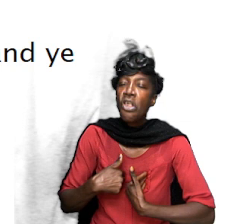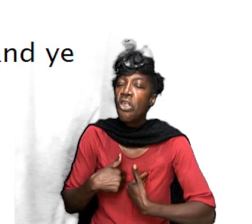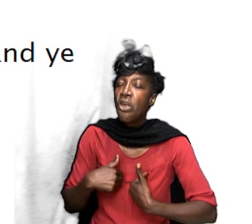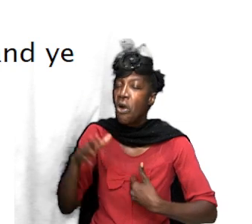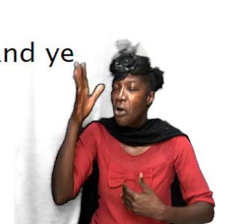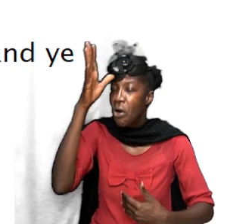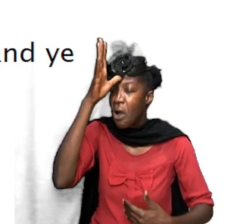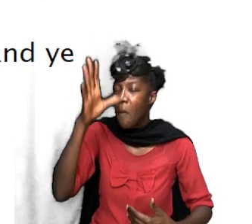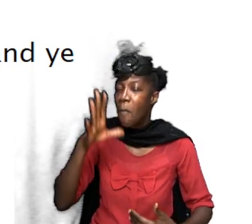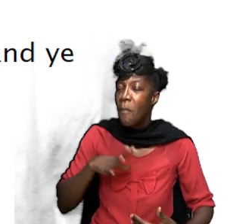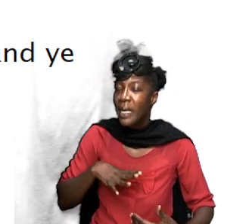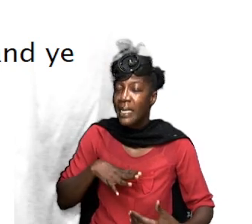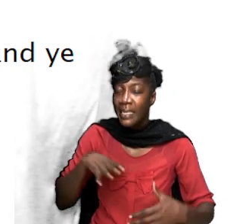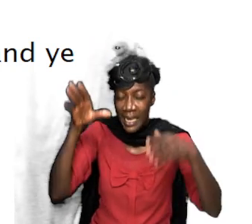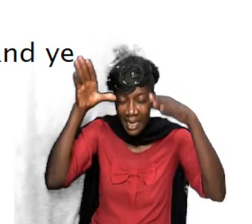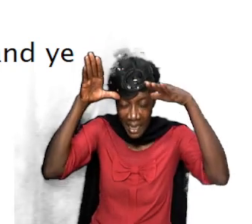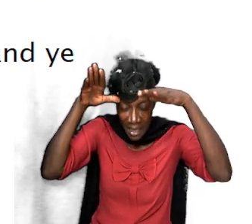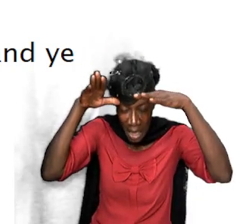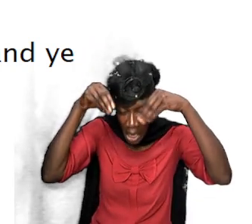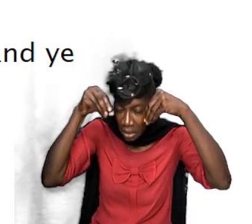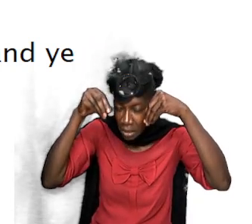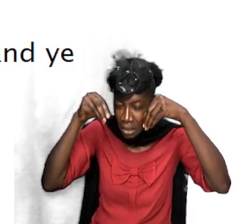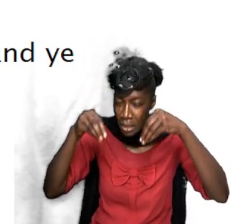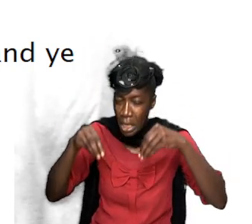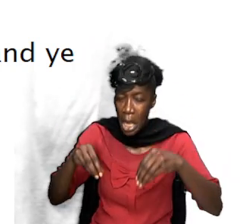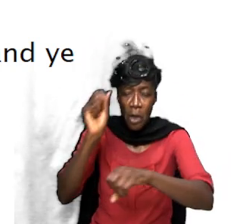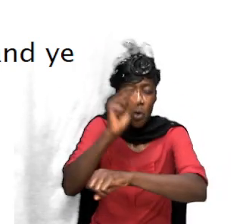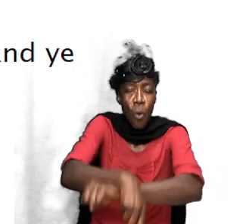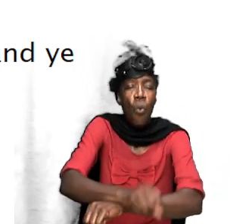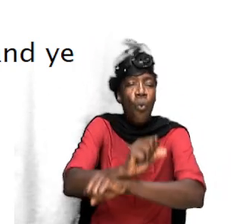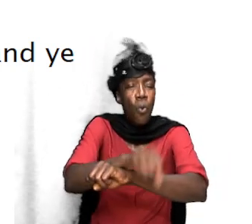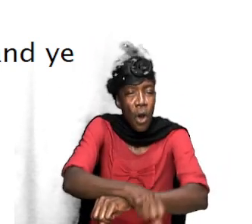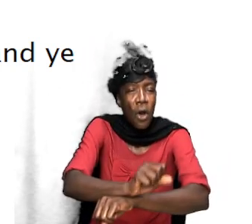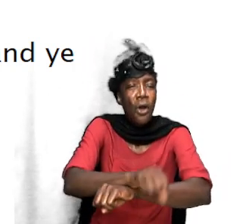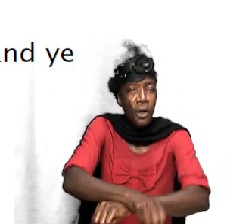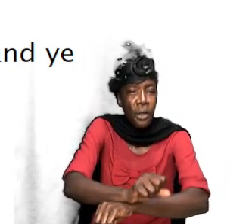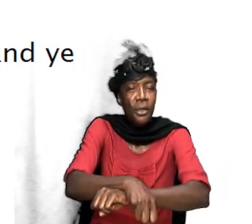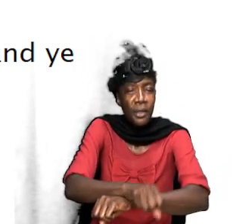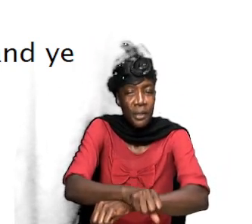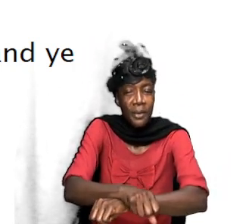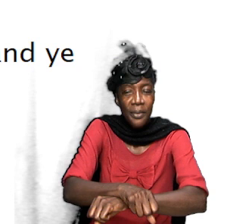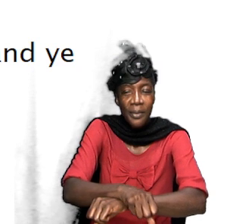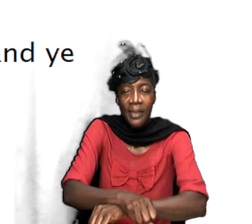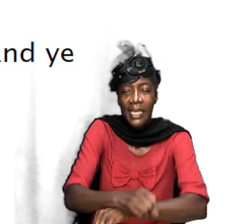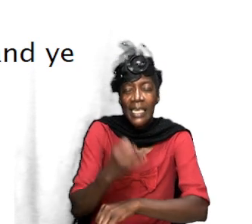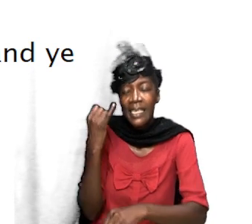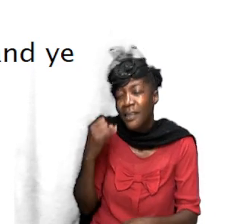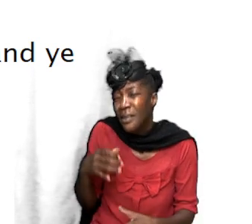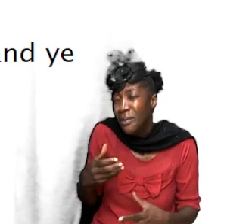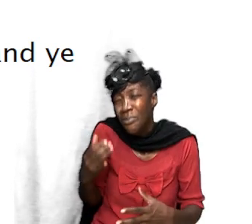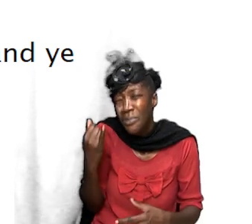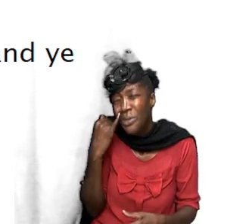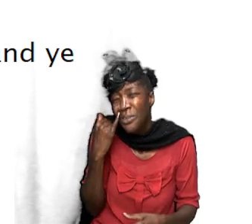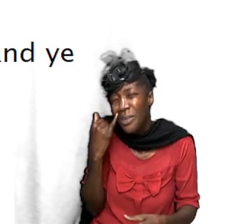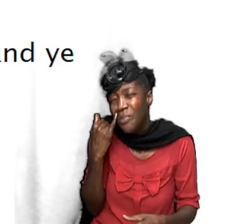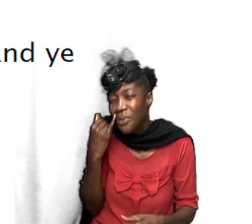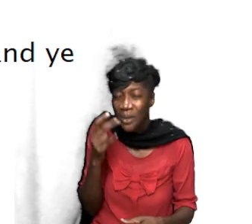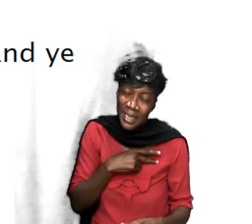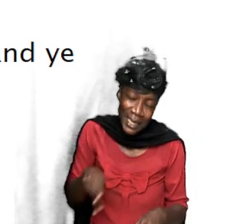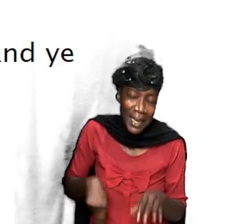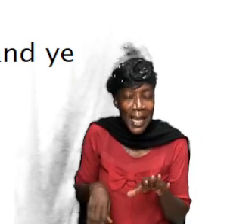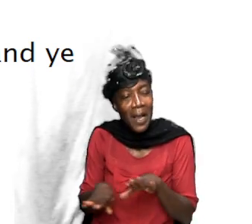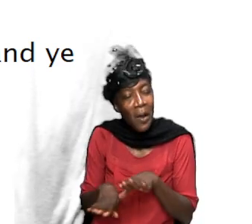your asses and put them to his work. So if the king happened to be walking one day and see you have a